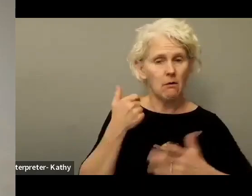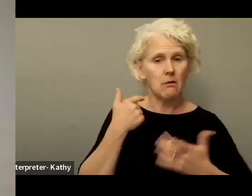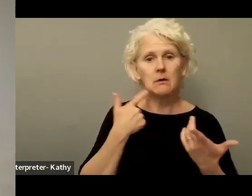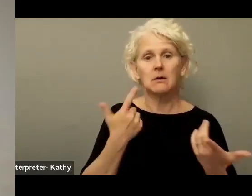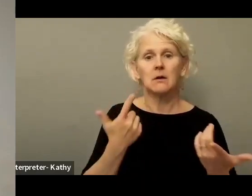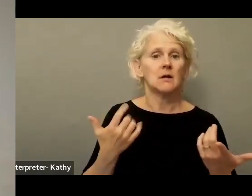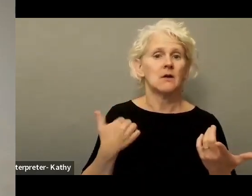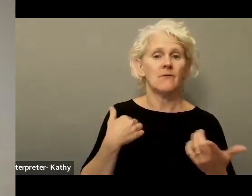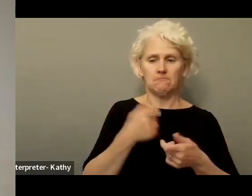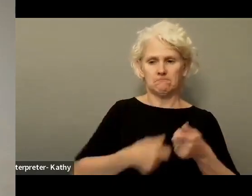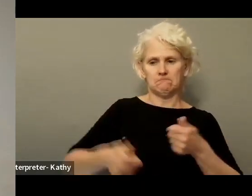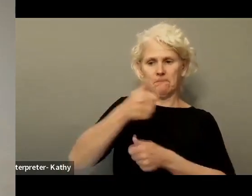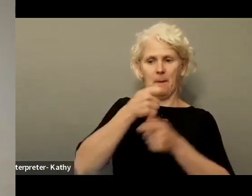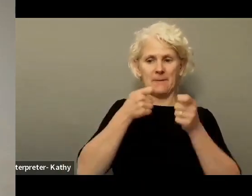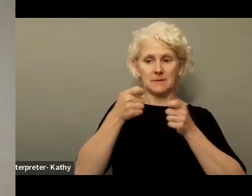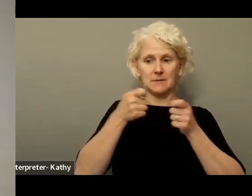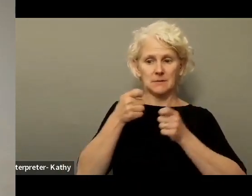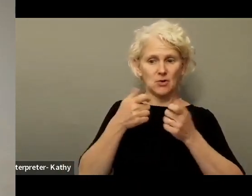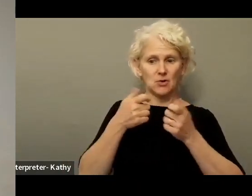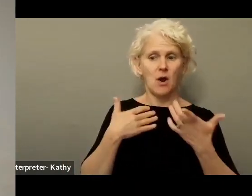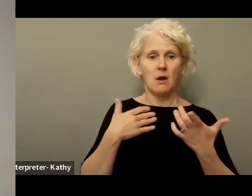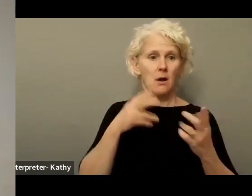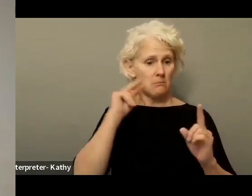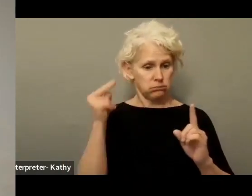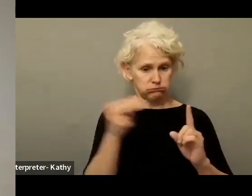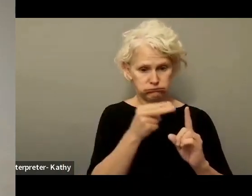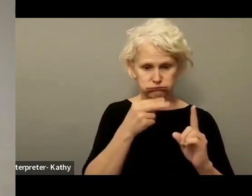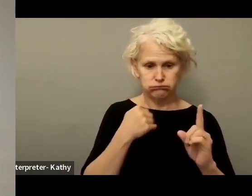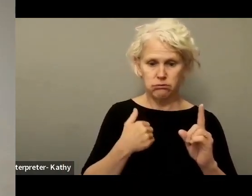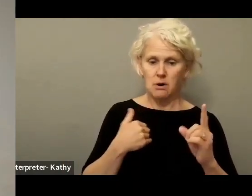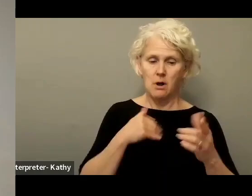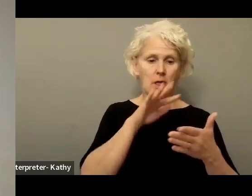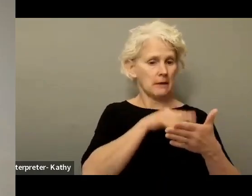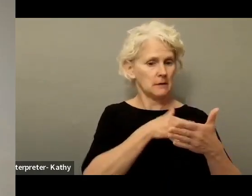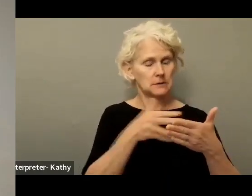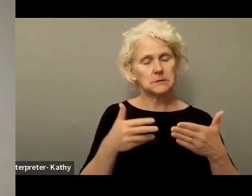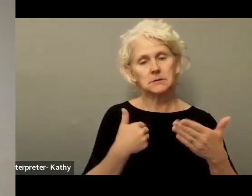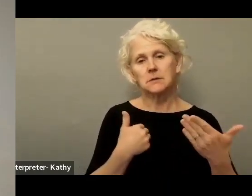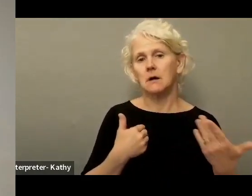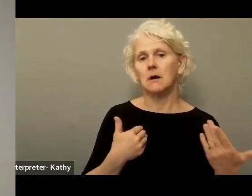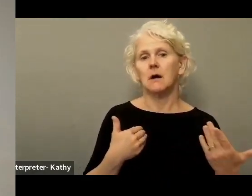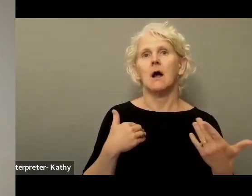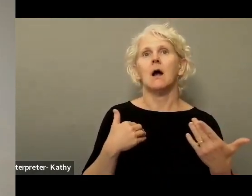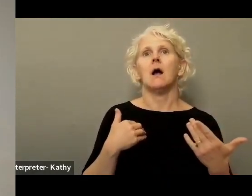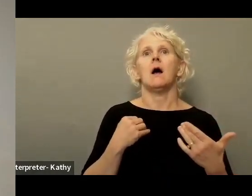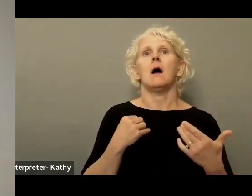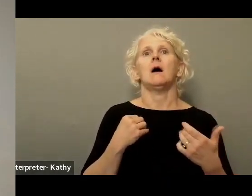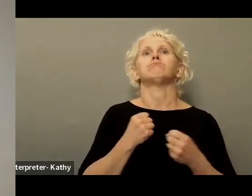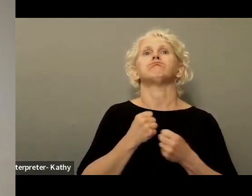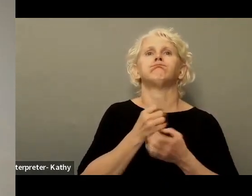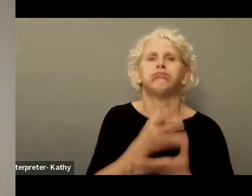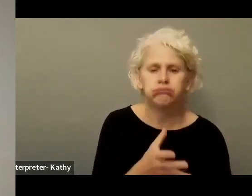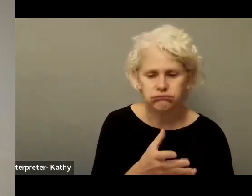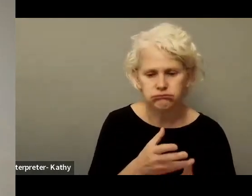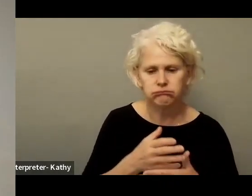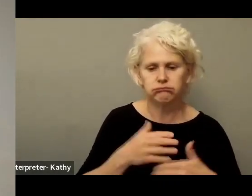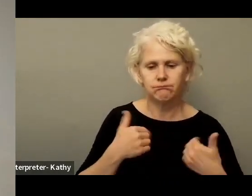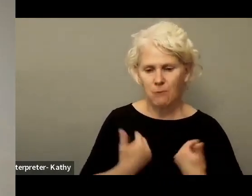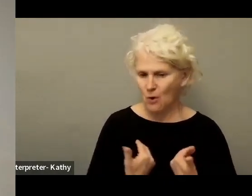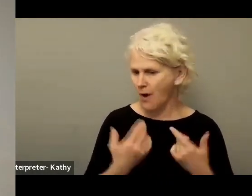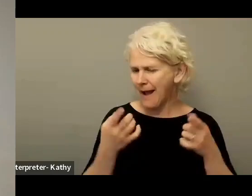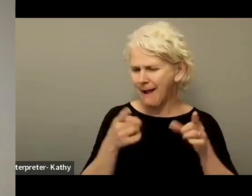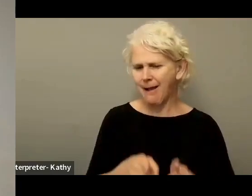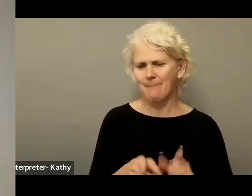administrative perspective, with the schedule being on call 24/7, burnout happened quick. And for